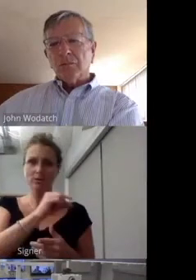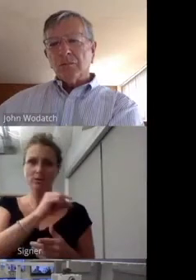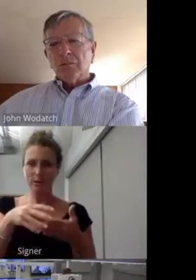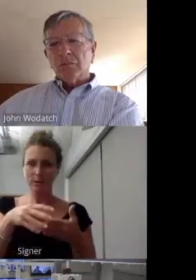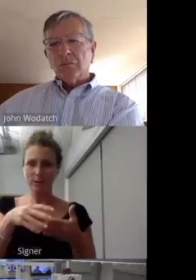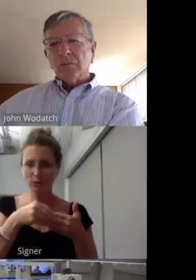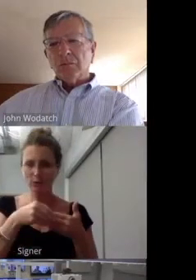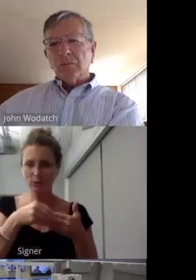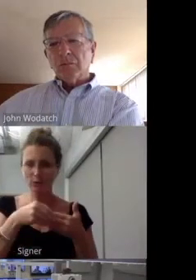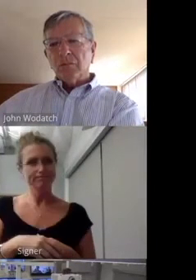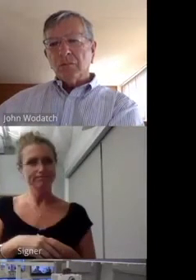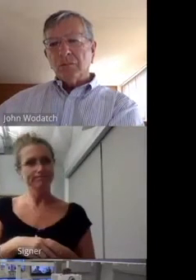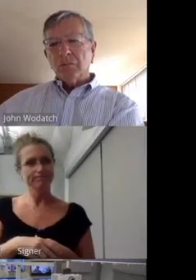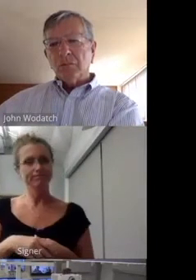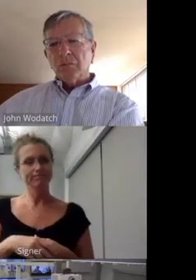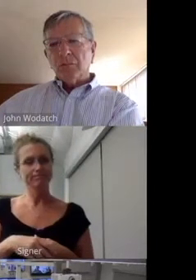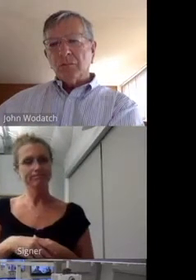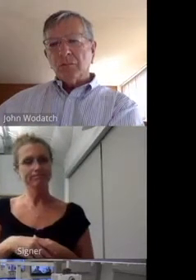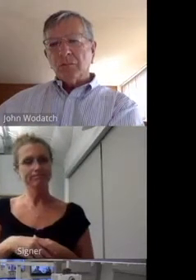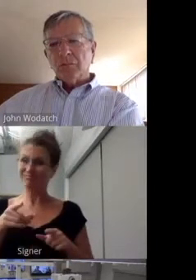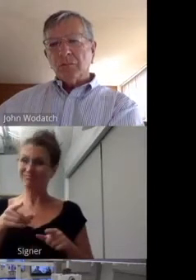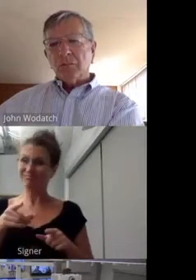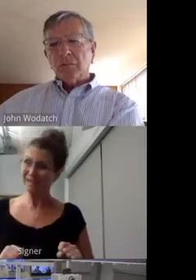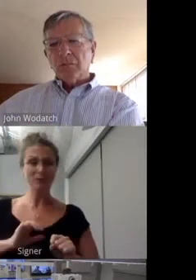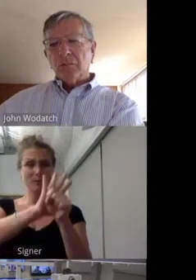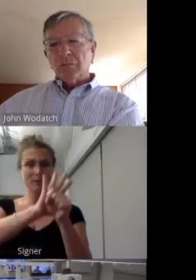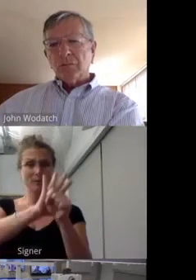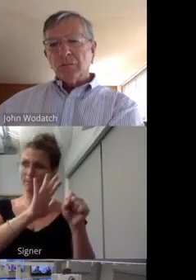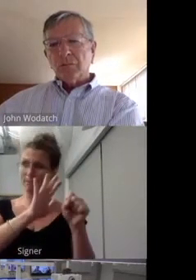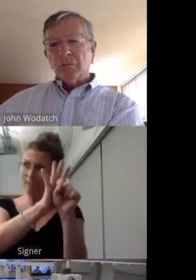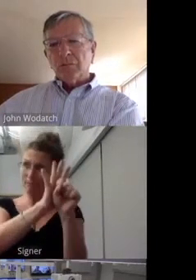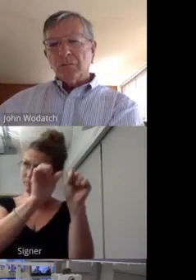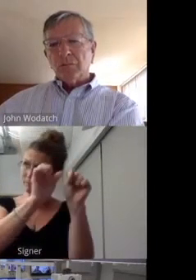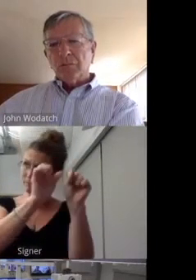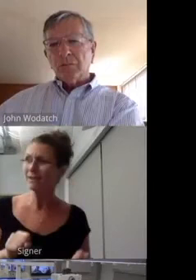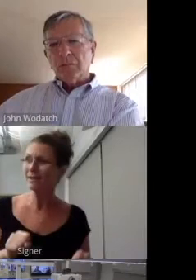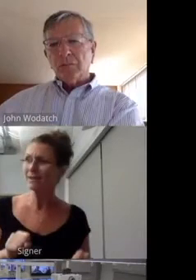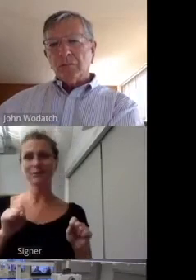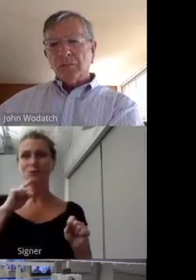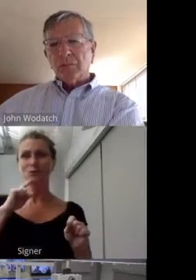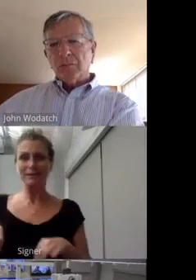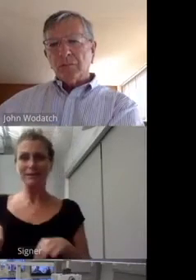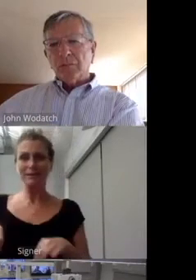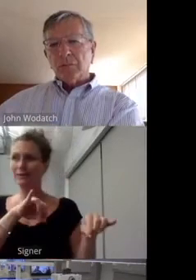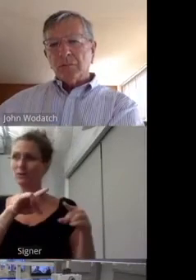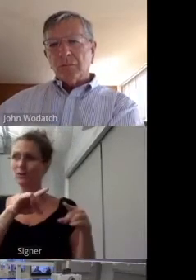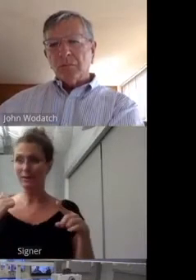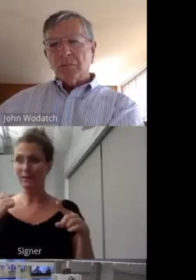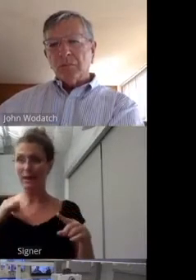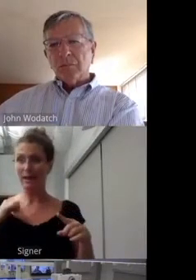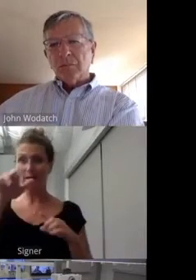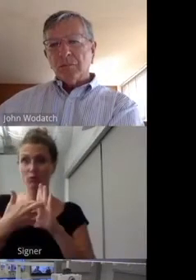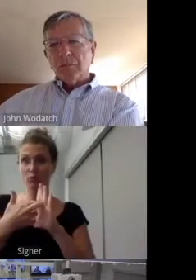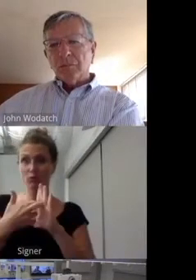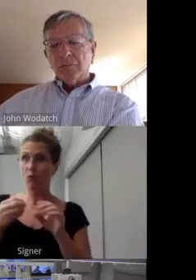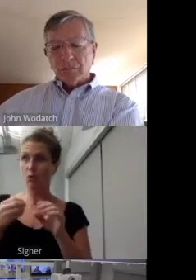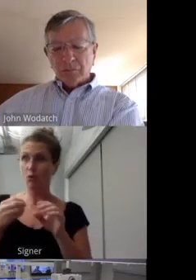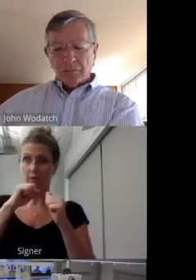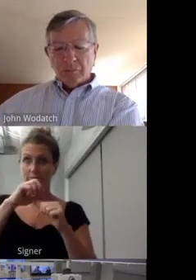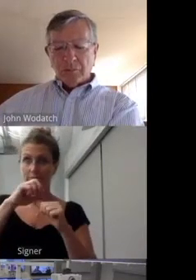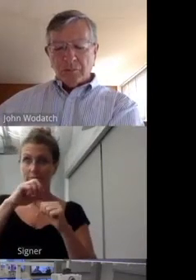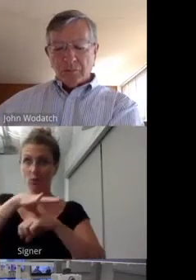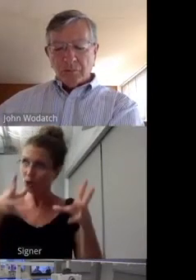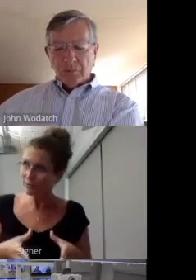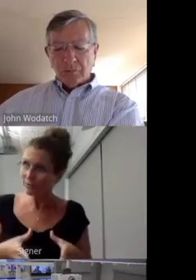to lead the way. I think it's consistent with Canada's role in the world, and I would love to see that. I think that would be very powerful. I